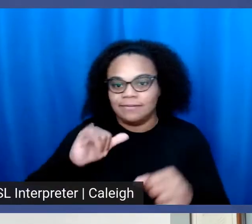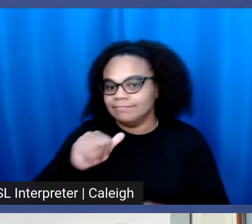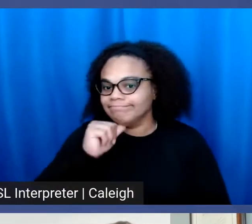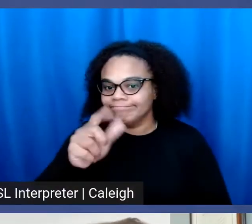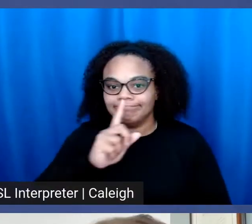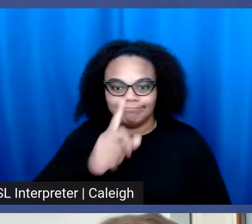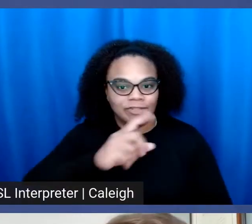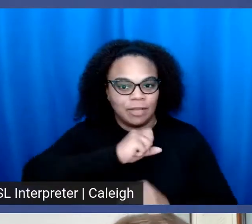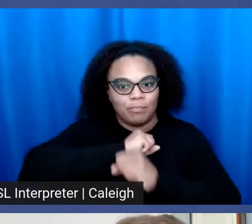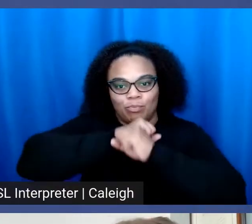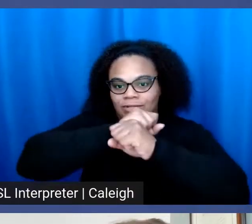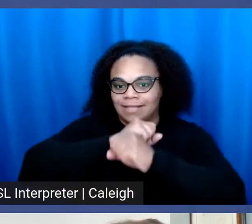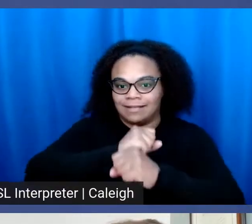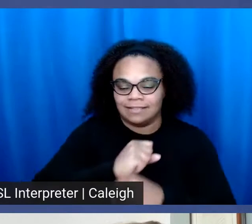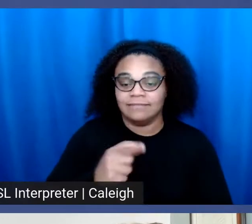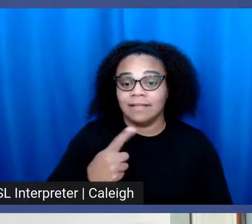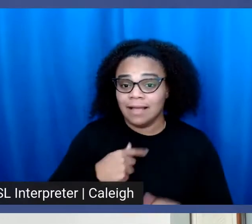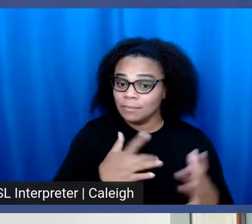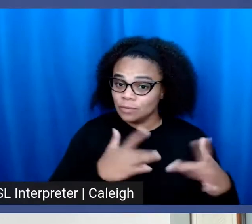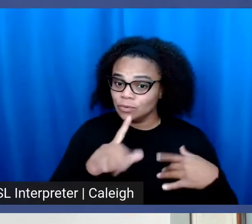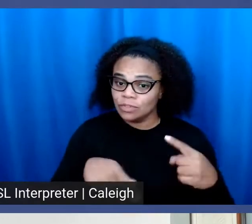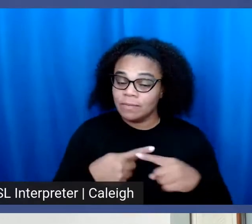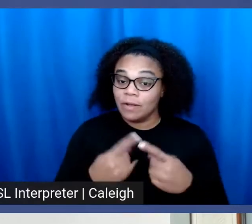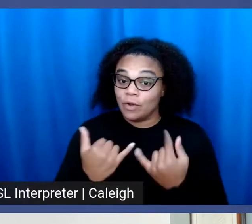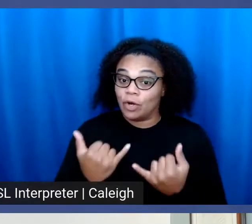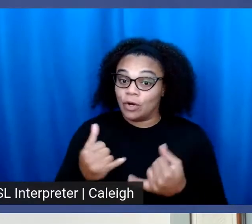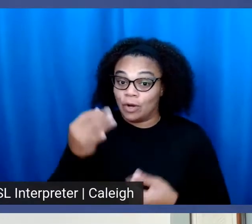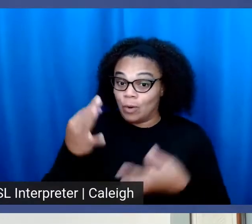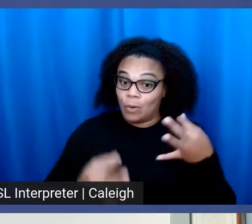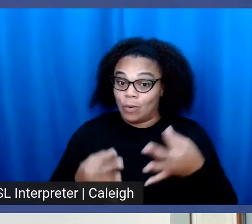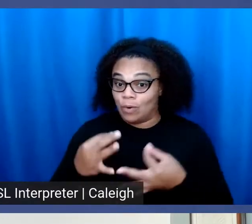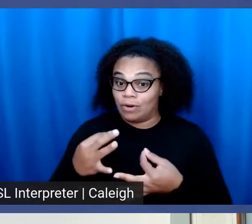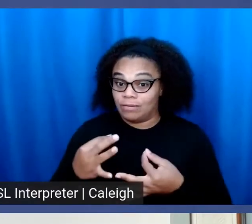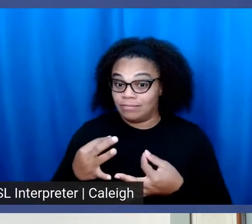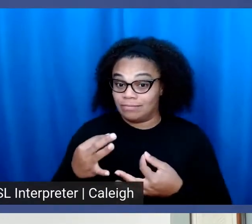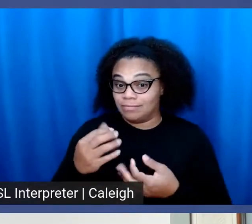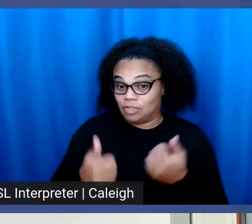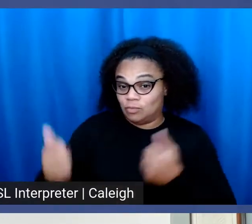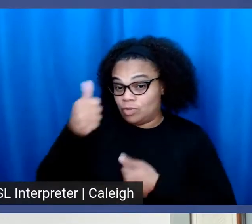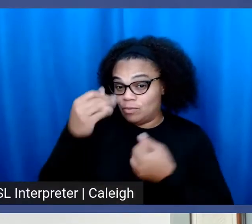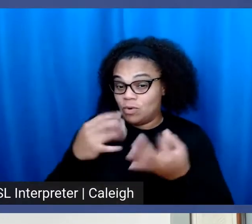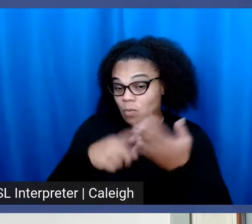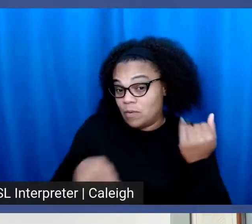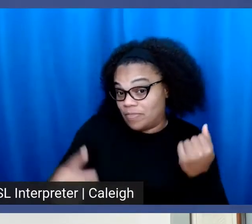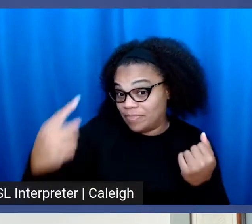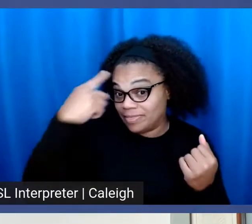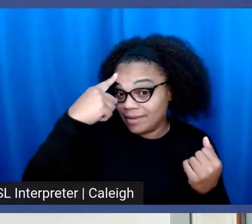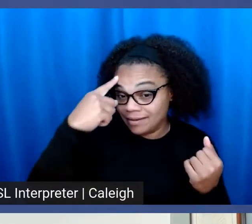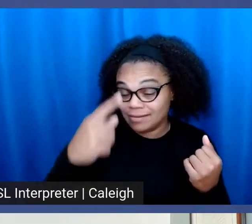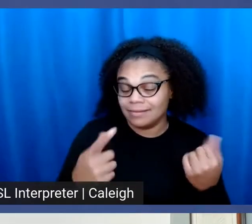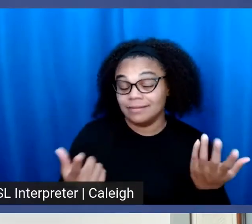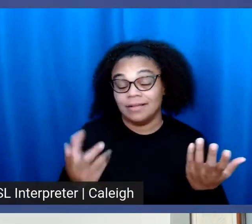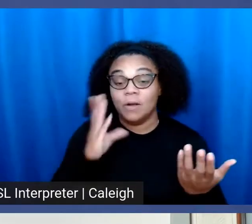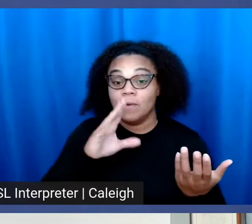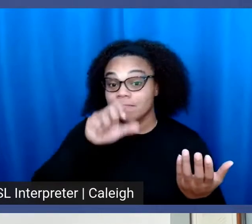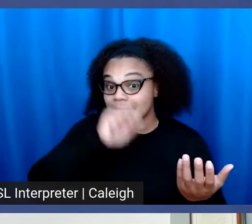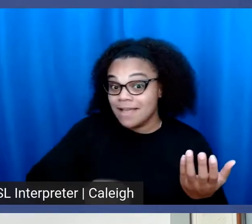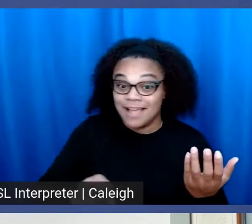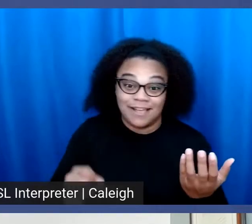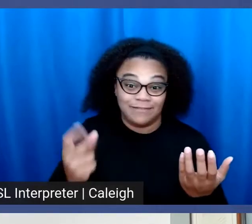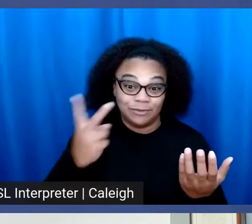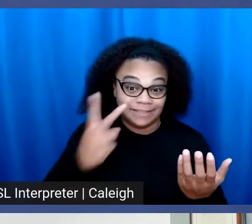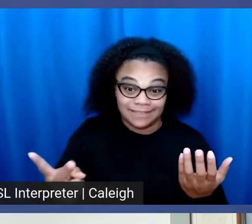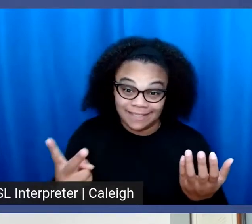again, I worry about what the current court might think, but these challenges are coming. And to tip my hand, if I may, we'd love to bring one, but I'll get to